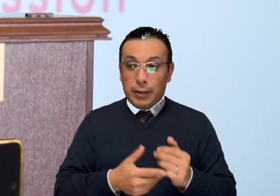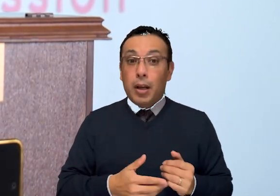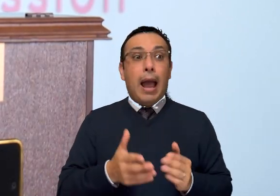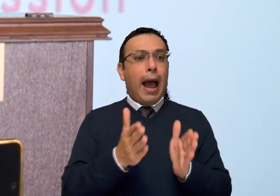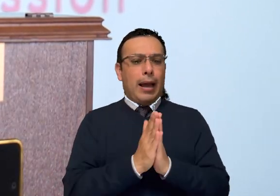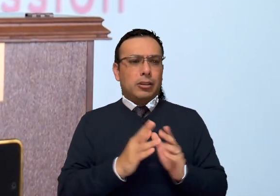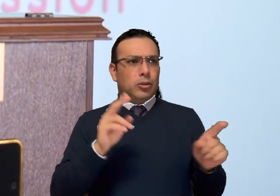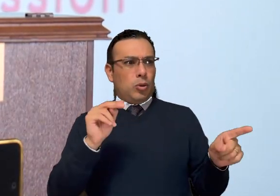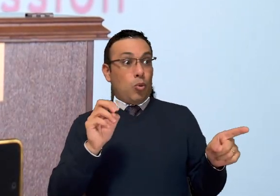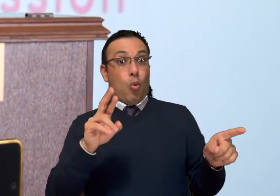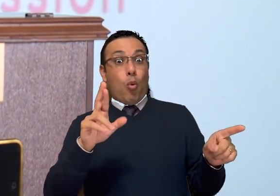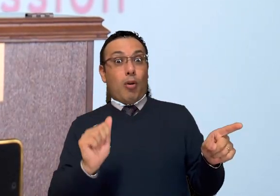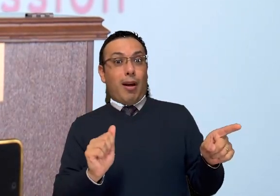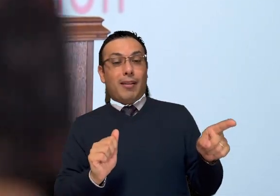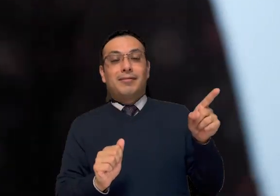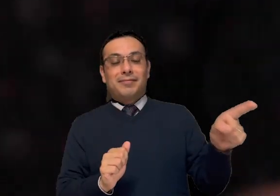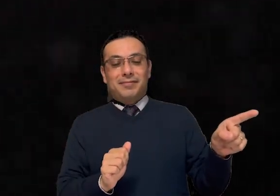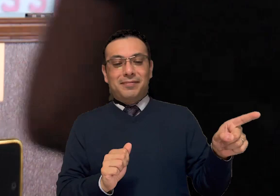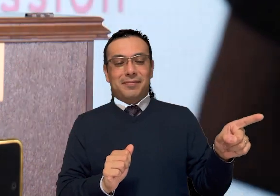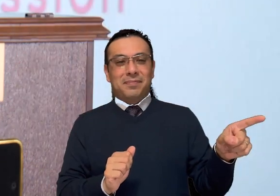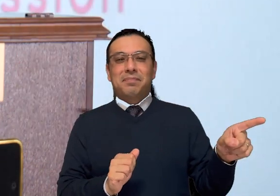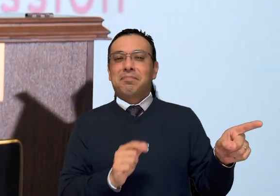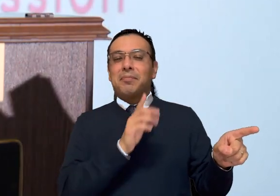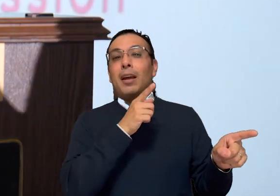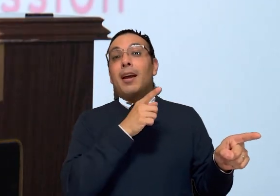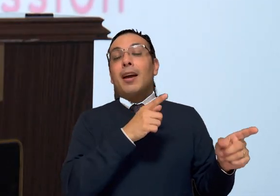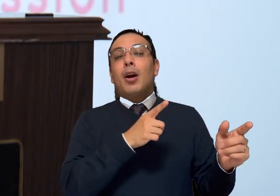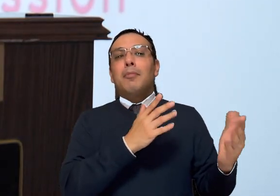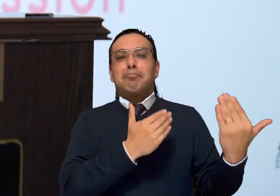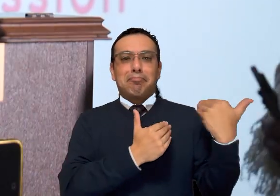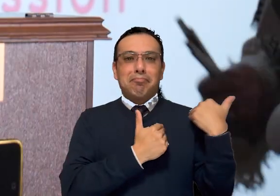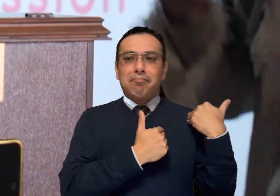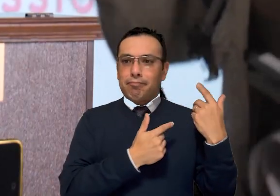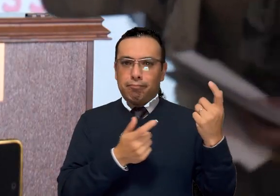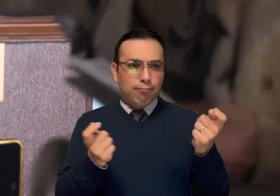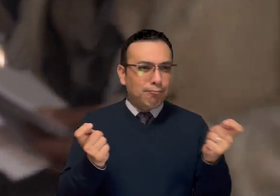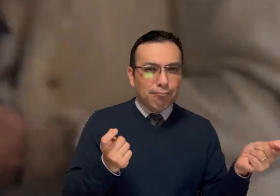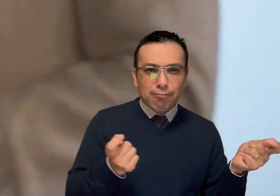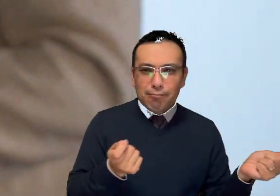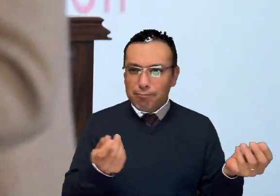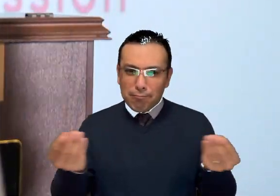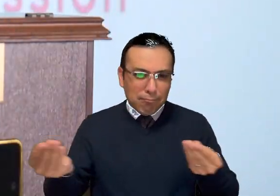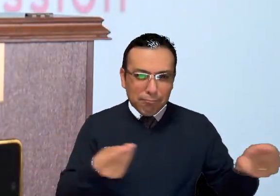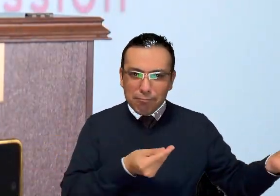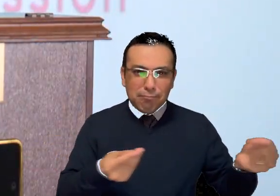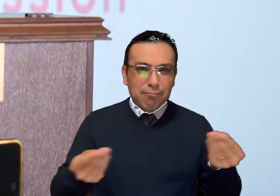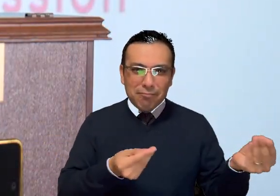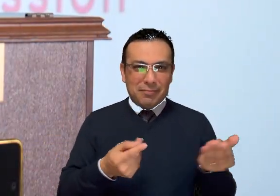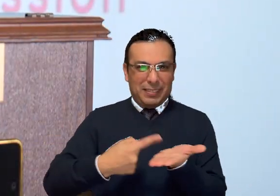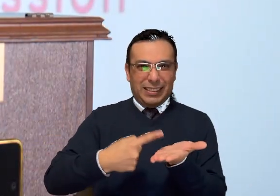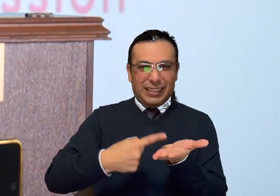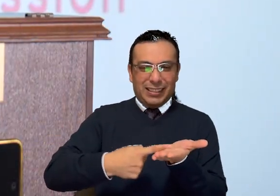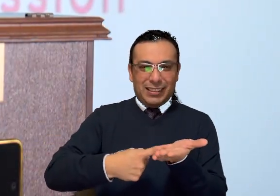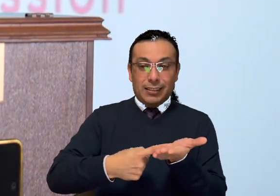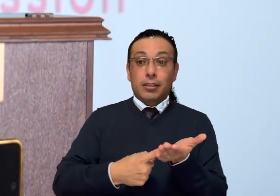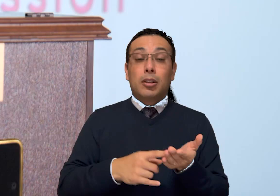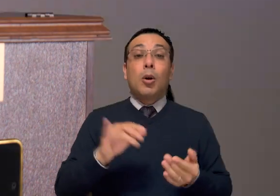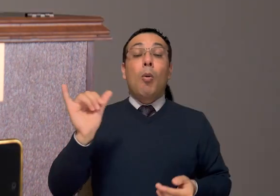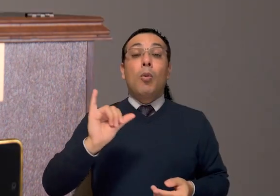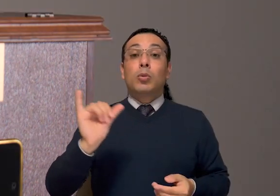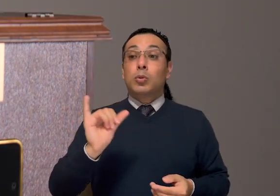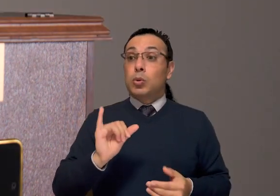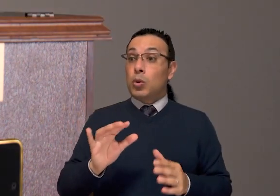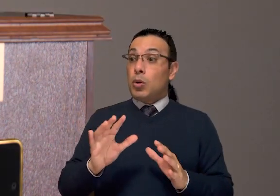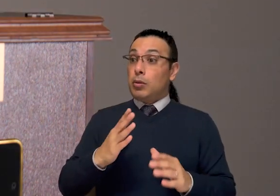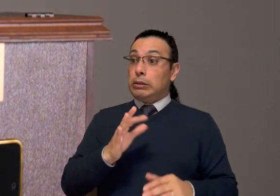and she will moderate the discussion, and we will also have our team. If you guys want to make your way to the stage, we're going